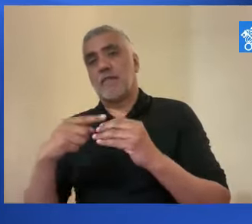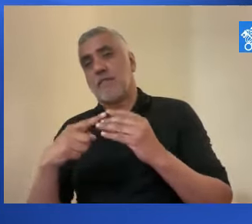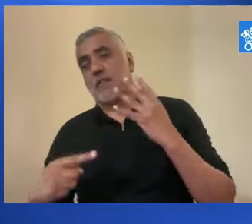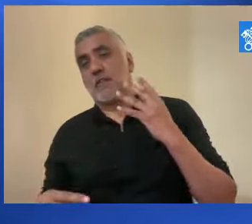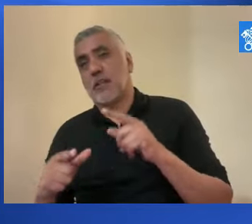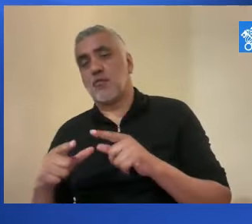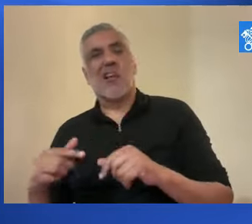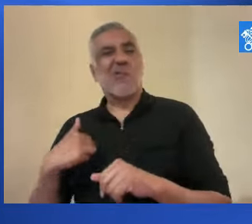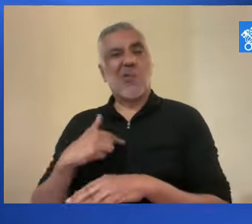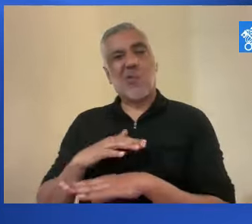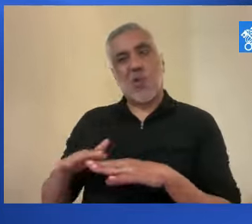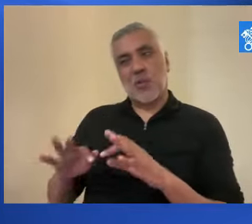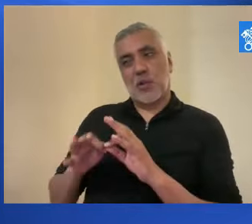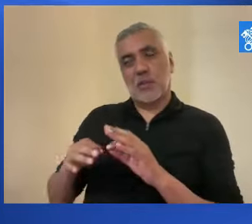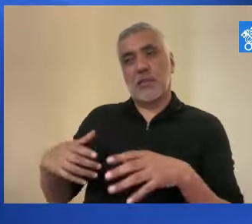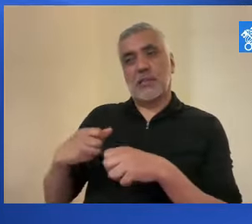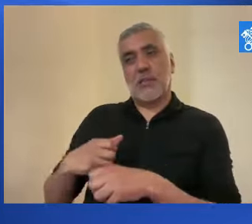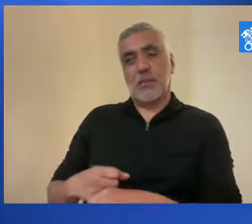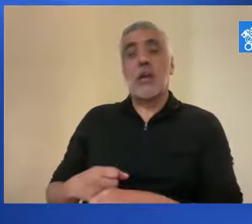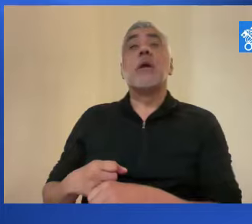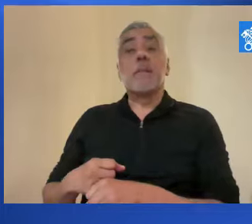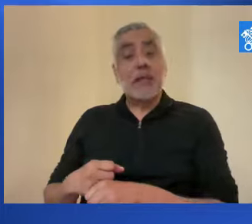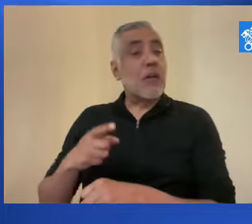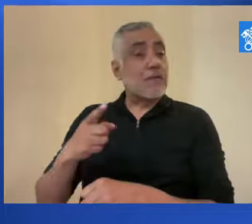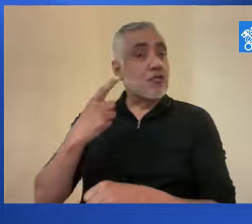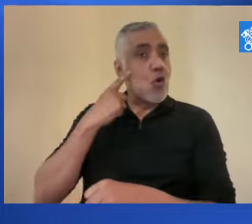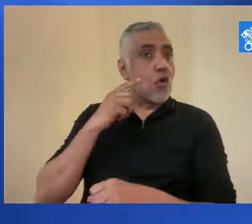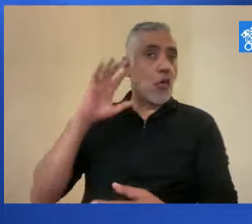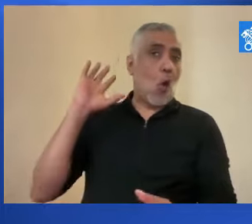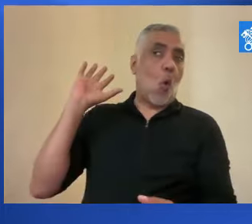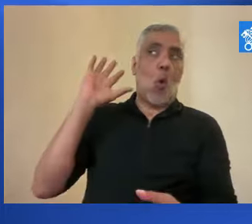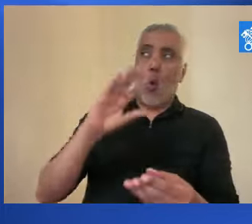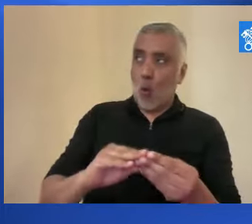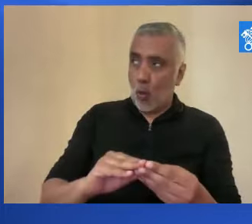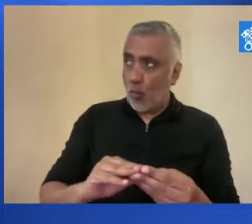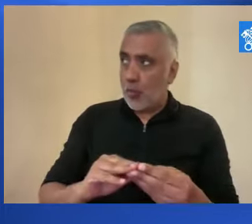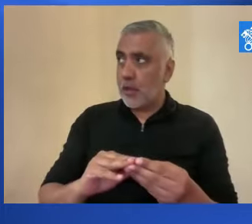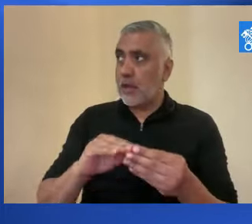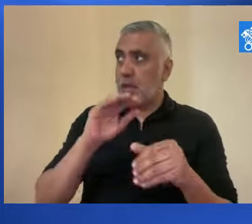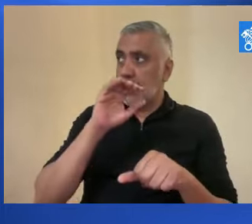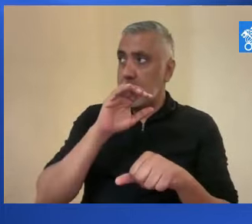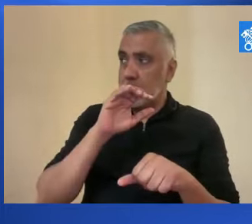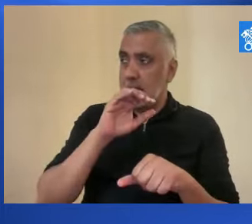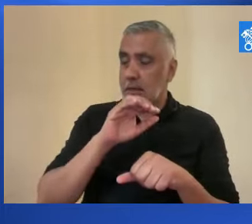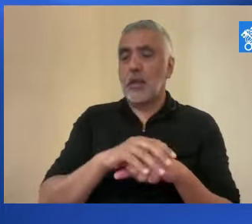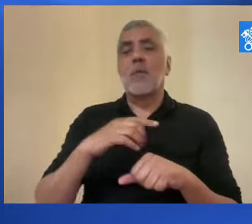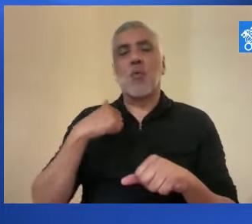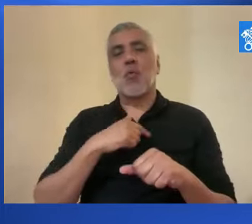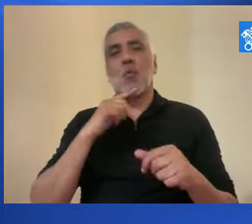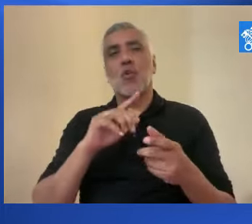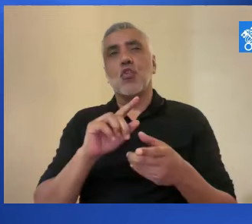thing in English, but I will translate the Pope's greetings to the faithful of each language